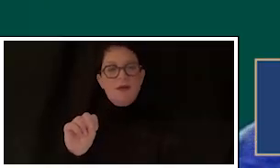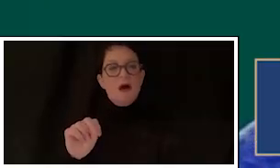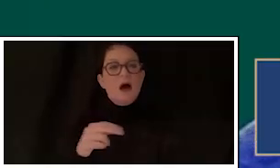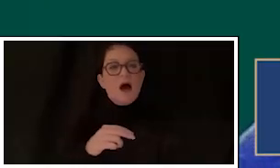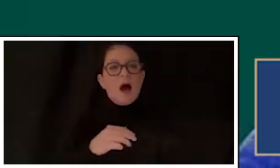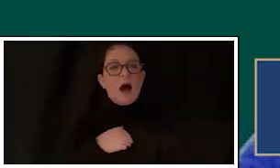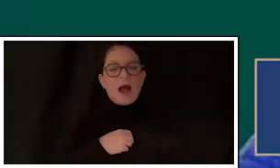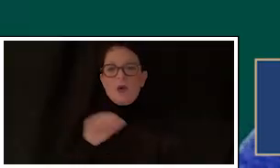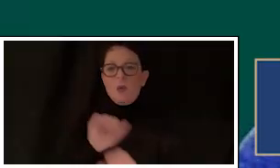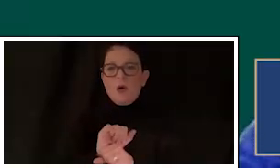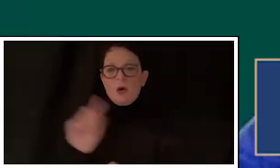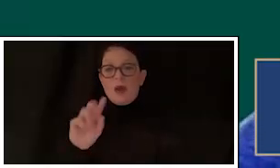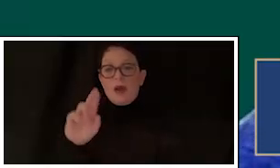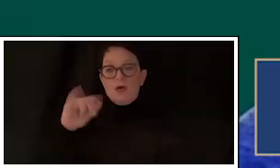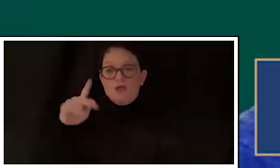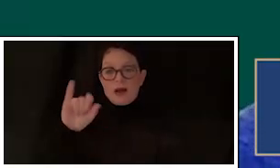at Ripon.